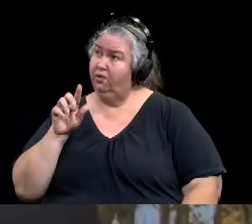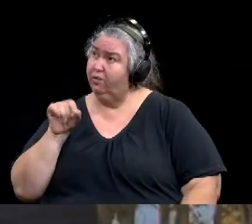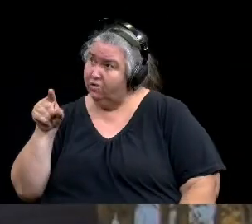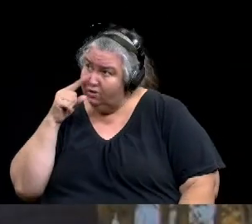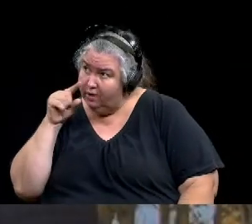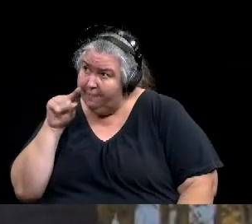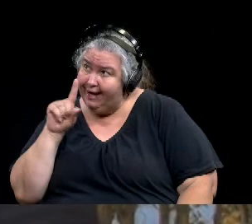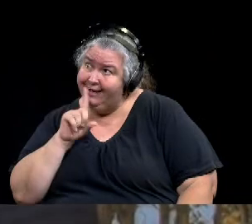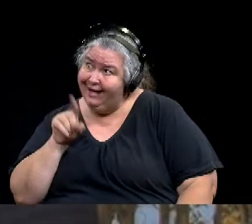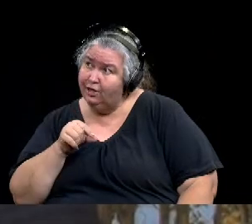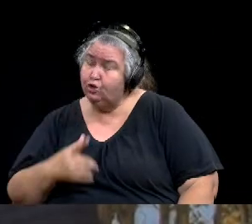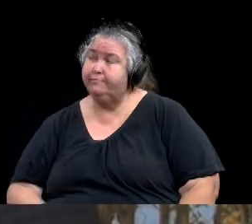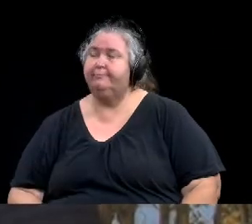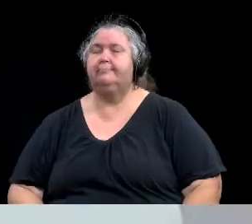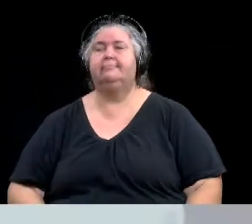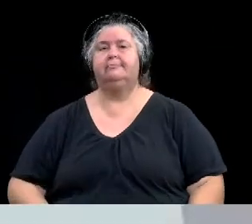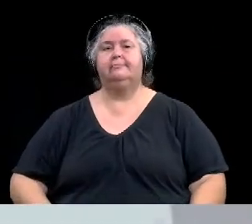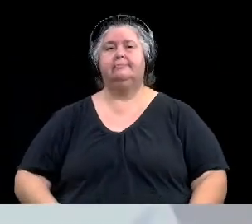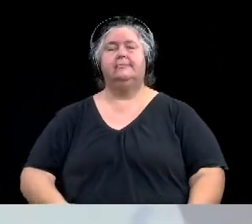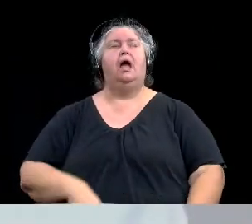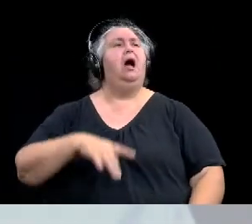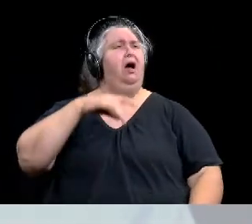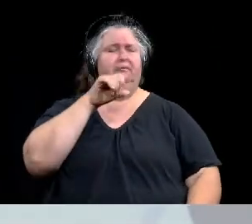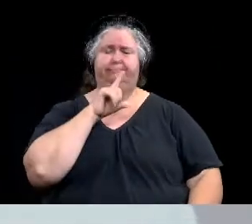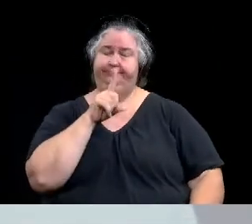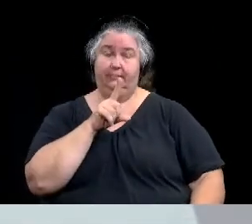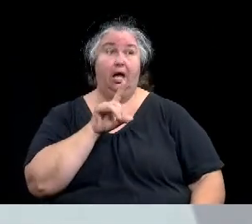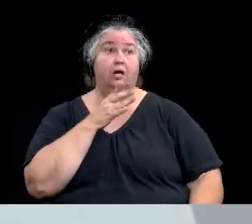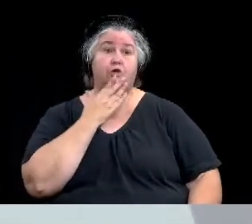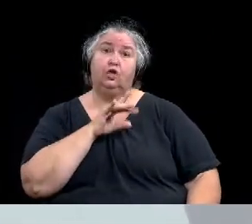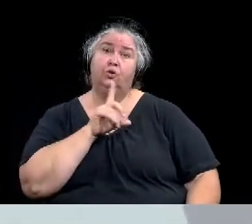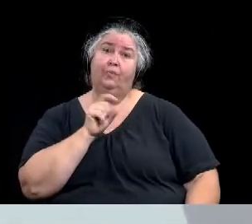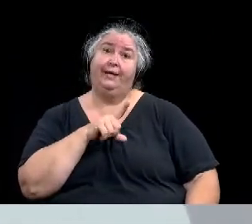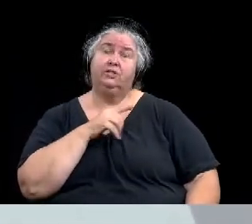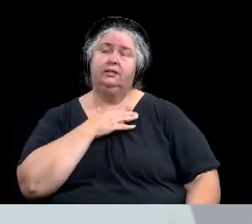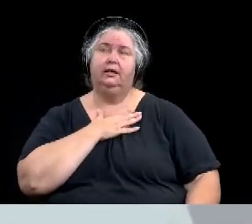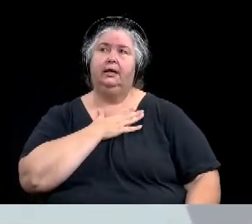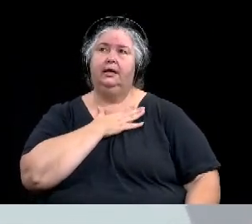citizen's question? Absolutely. It's a great question.